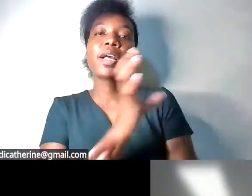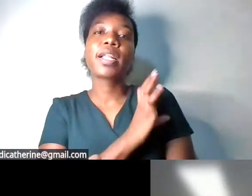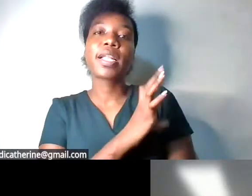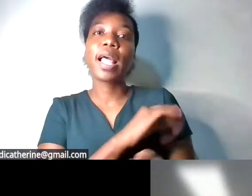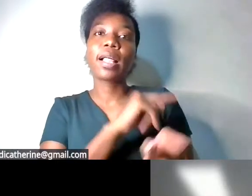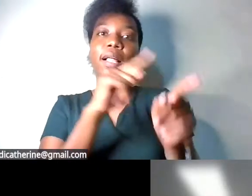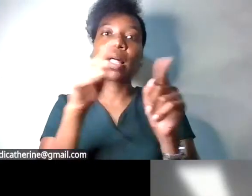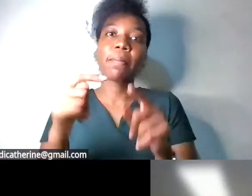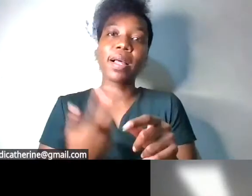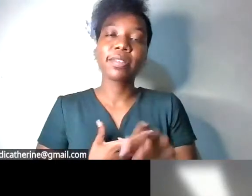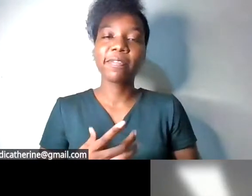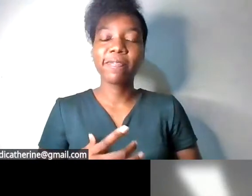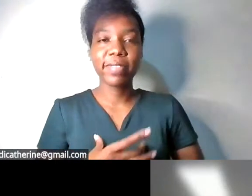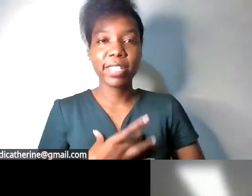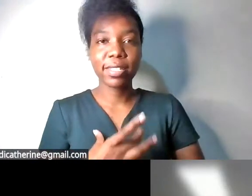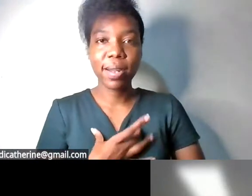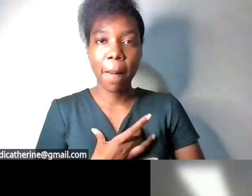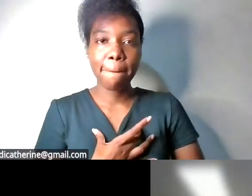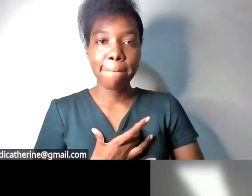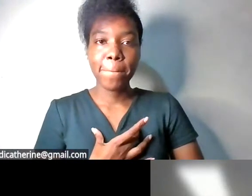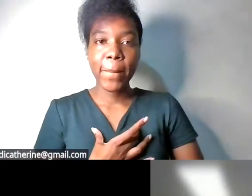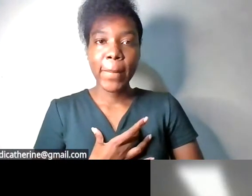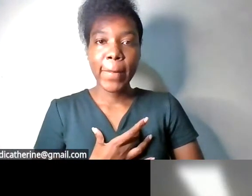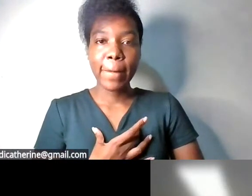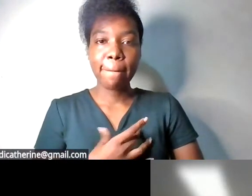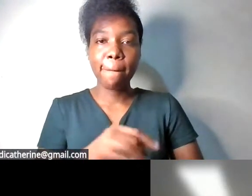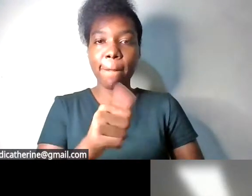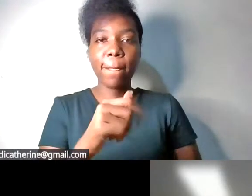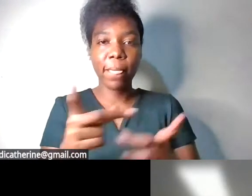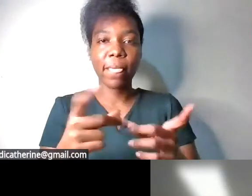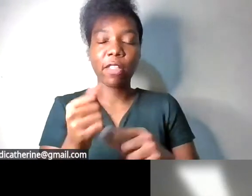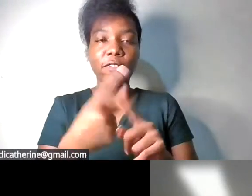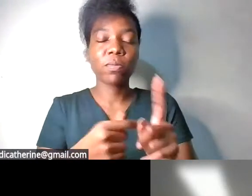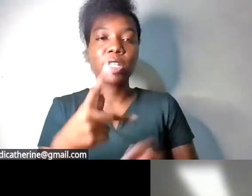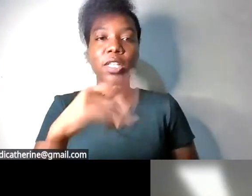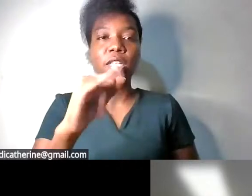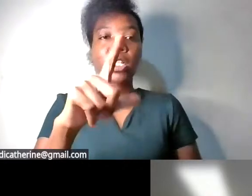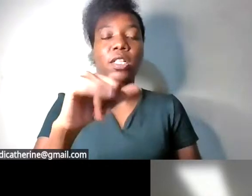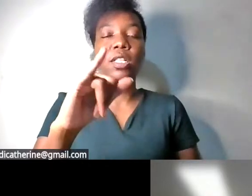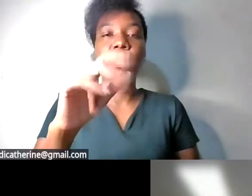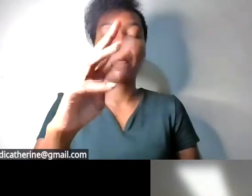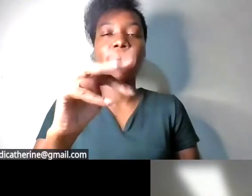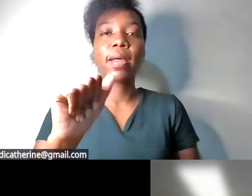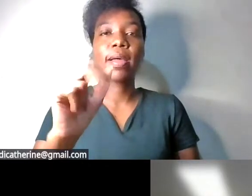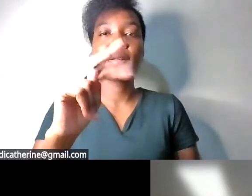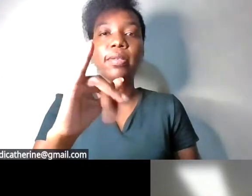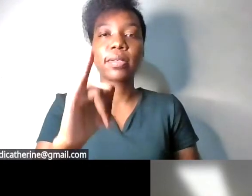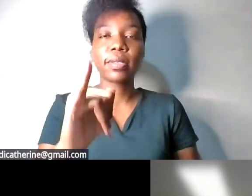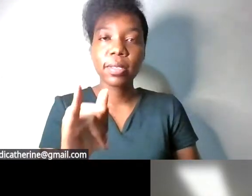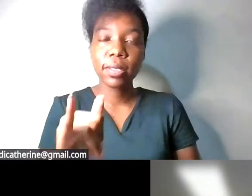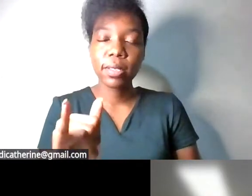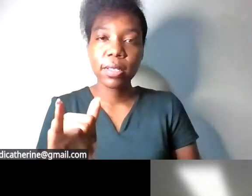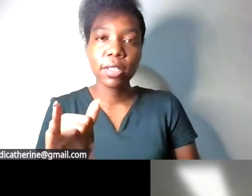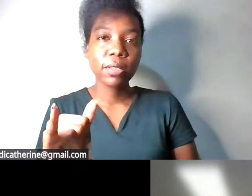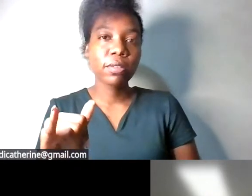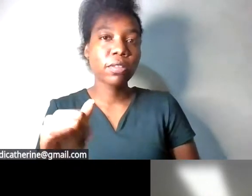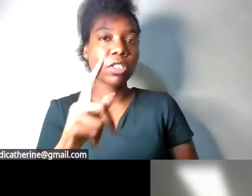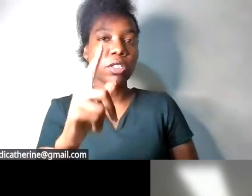also visited a tutorial center in Kilimani, the Kilimani campus, Kilimani Tutorial